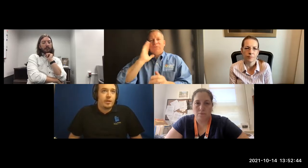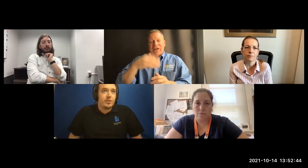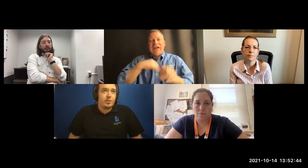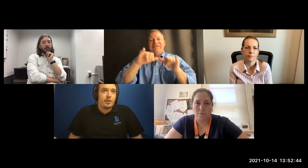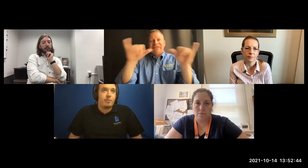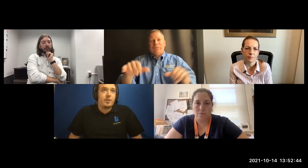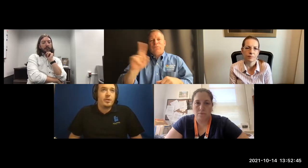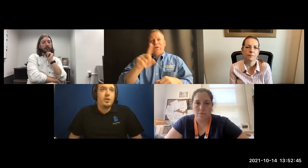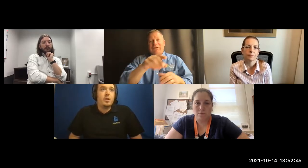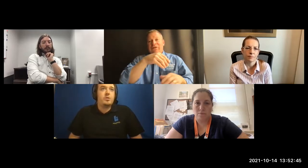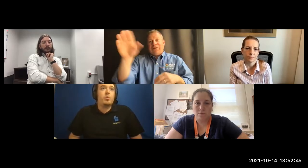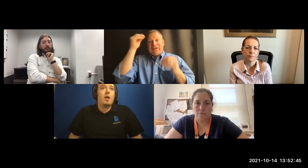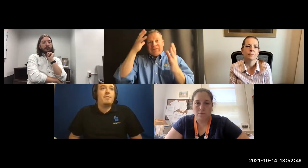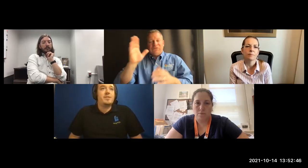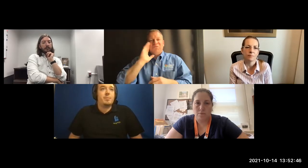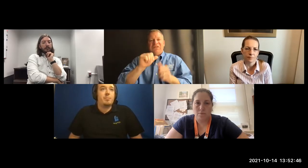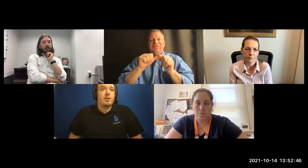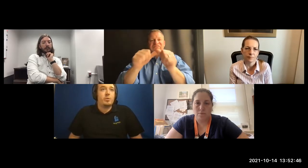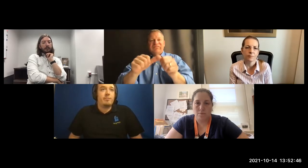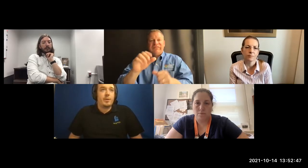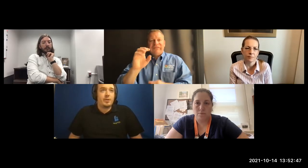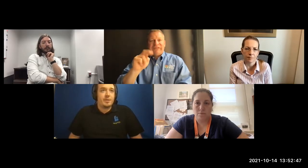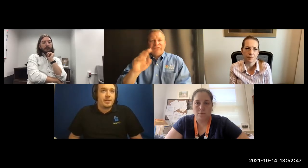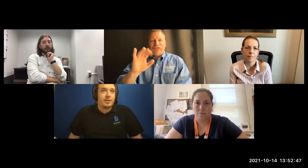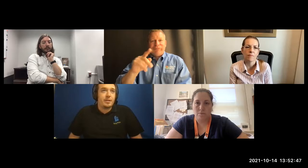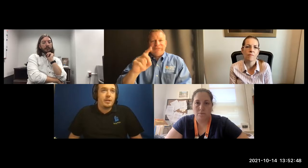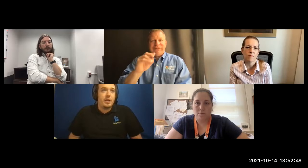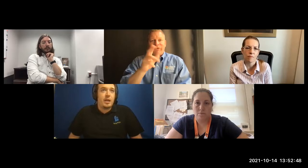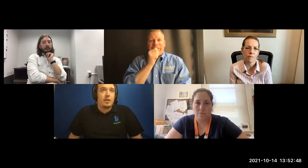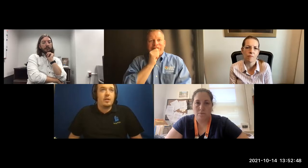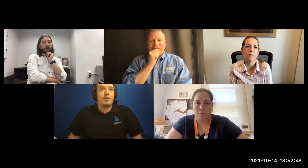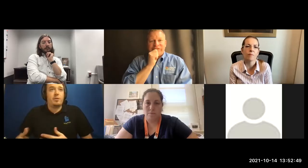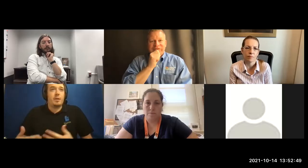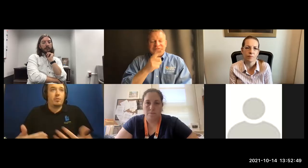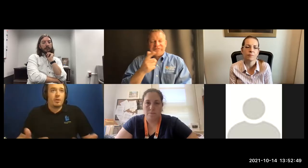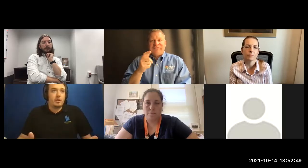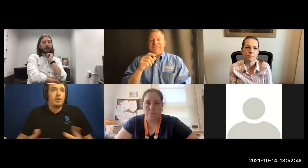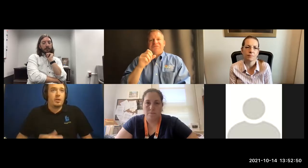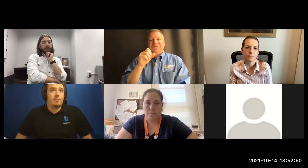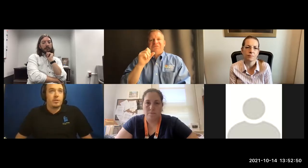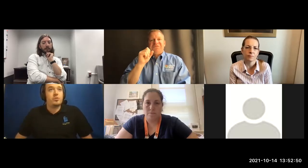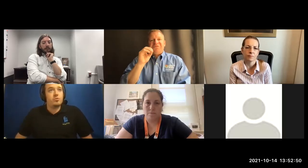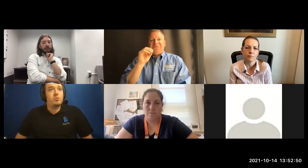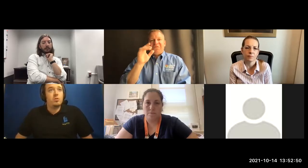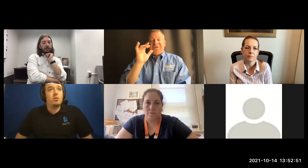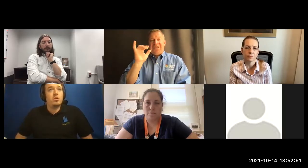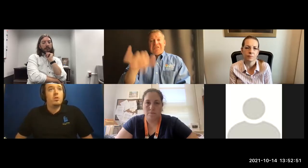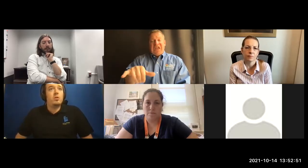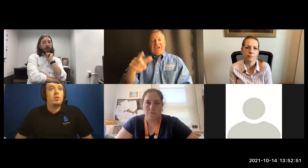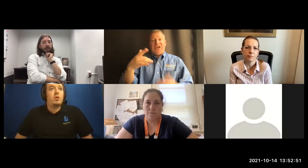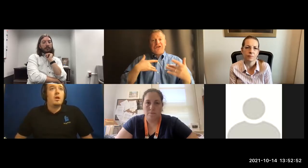HIPAA regulations with that information. So we'll have a system in place where information can be sent in and continue to be encrypted and confidential.